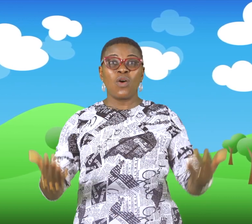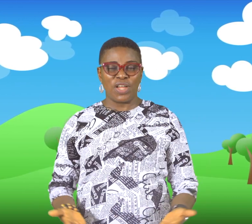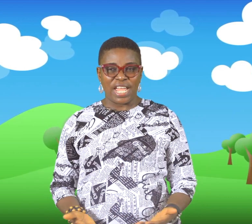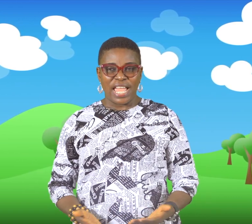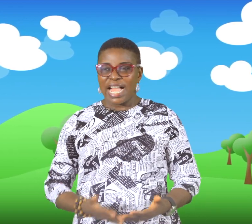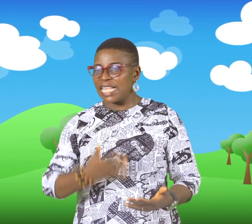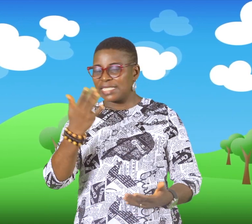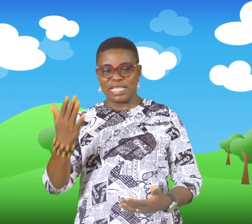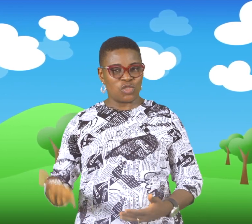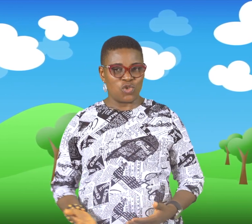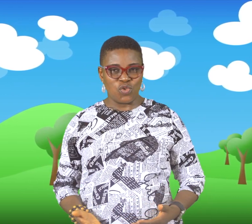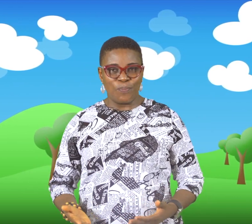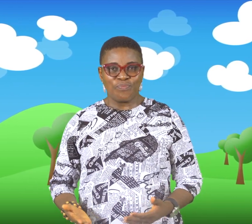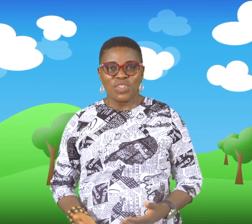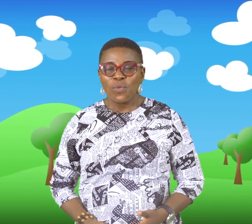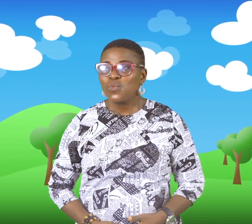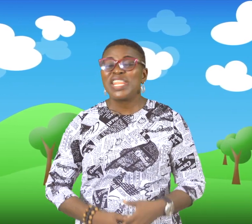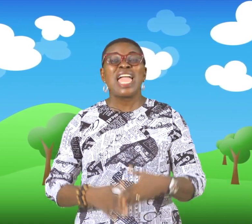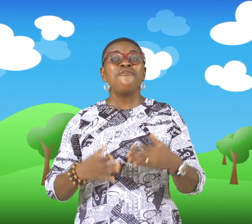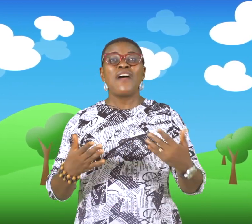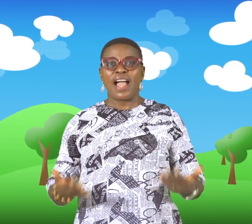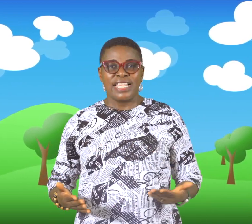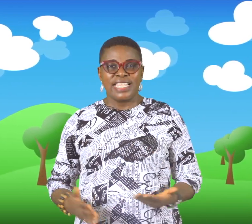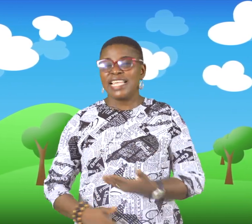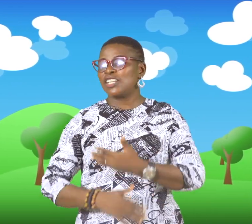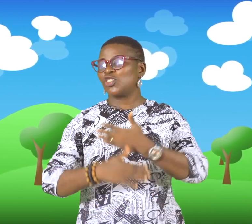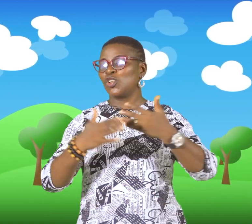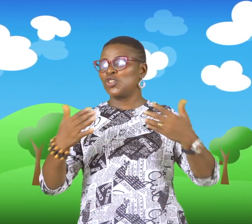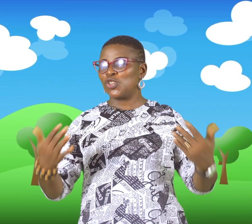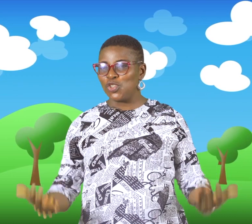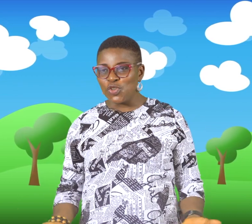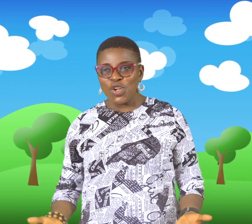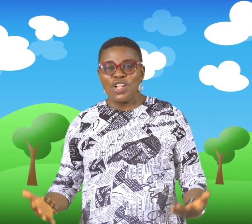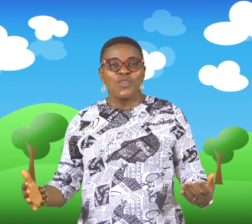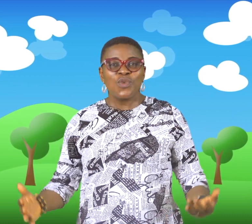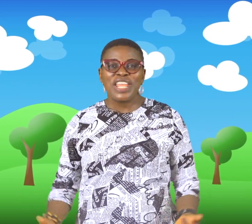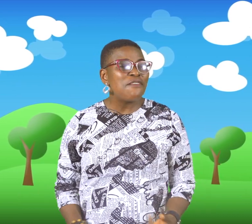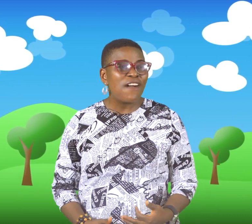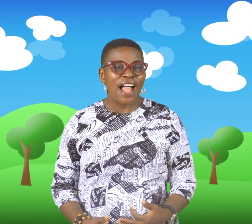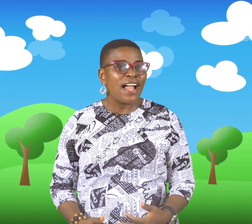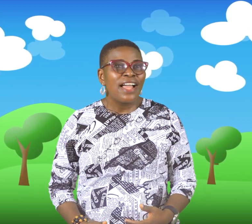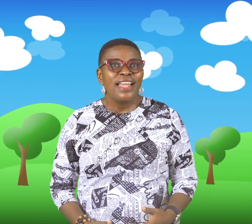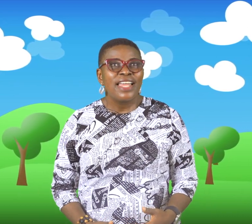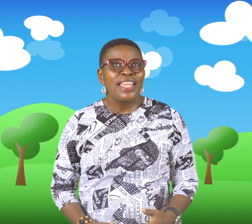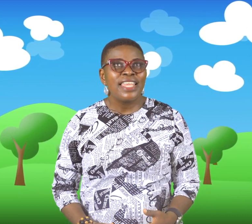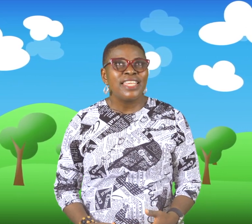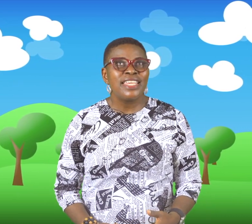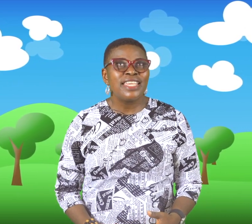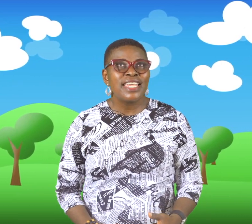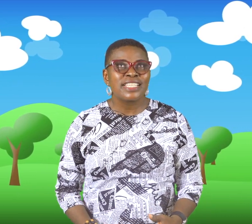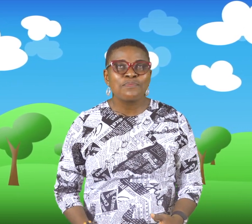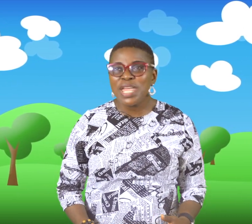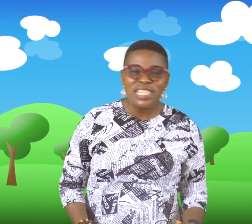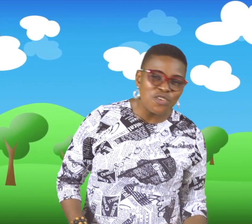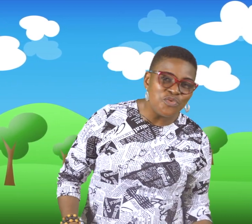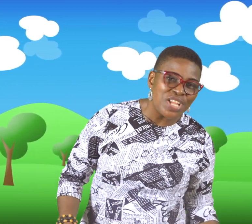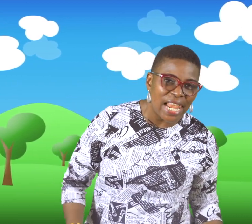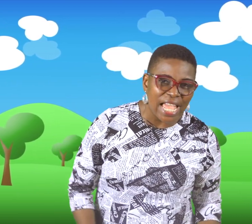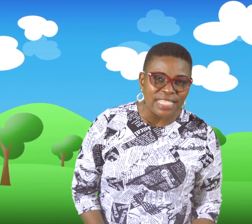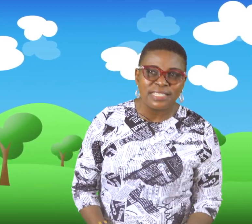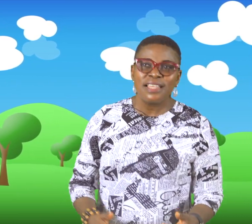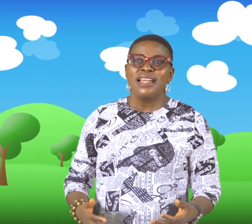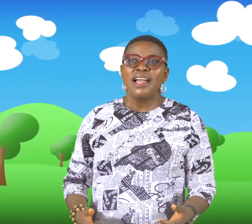Whatever God has said to you, whatever he has shown to you, whatever he has made